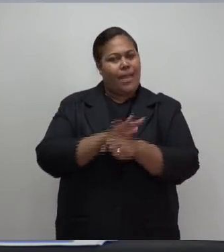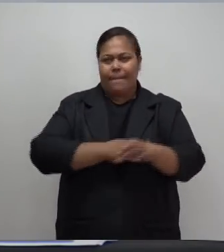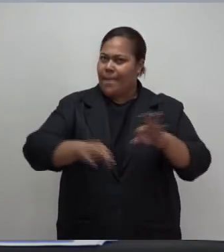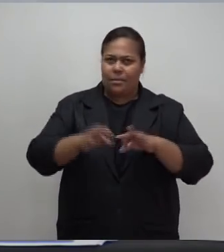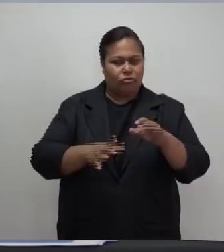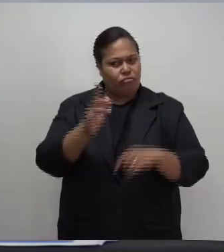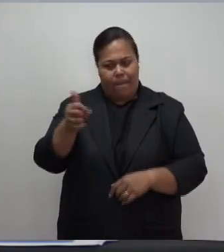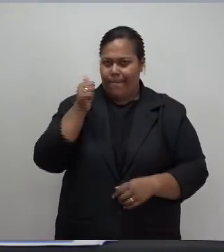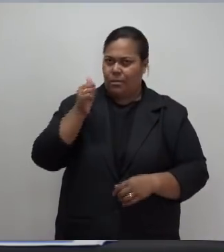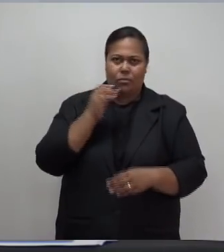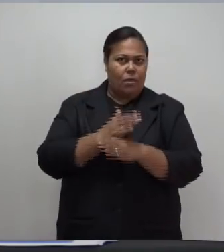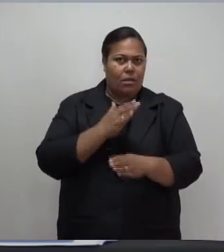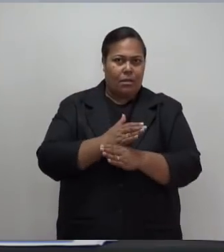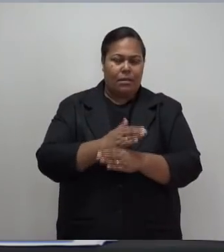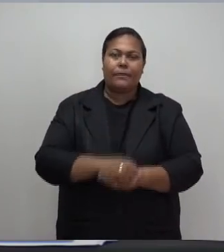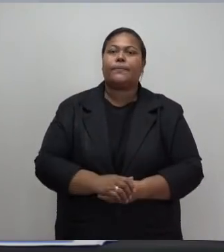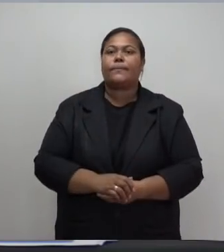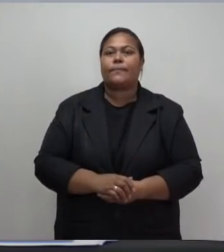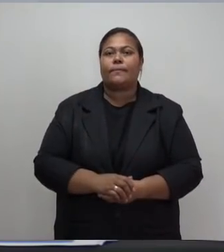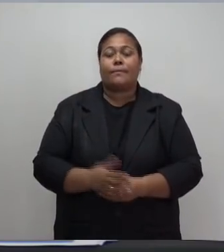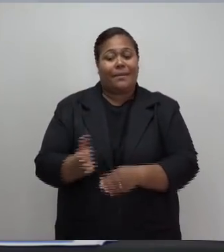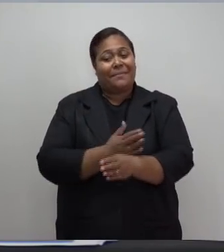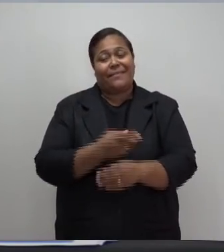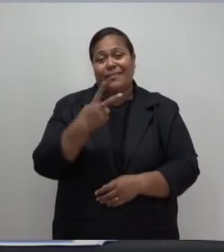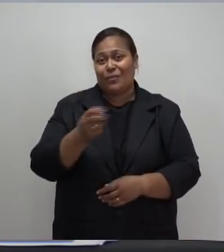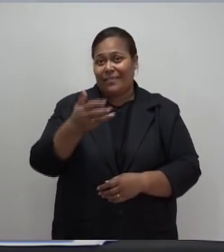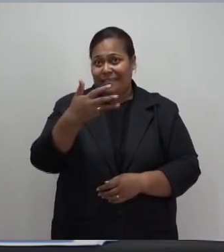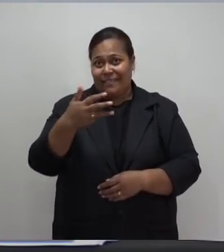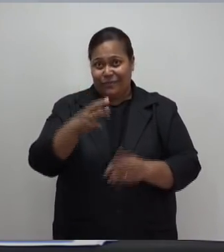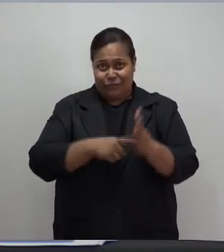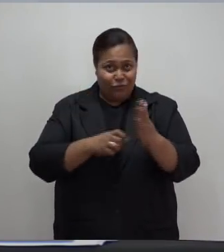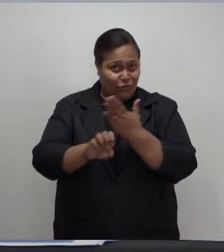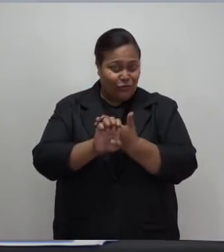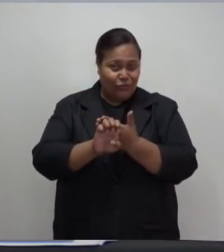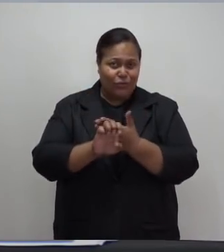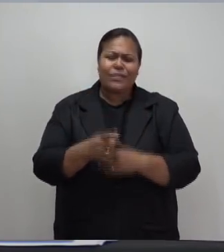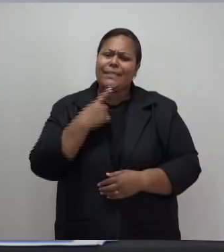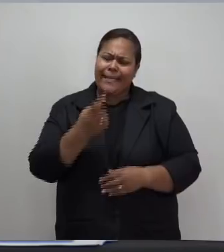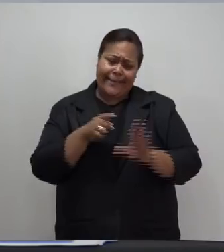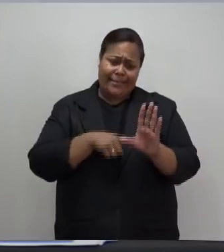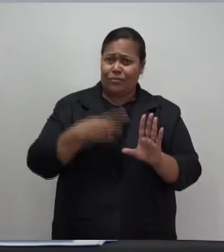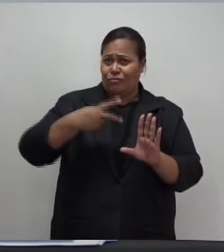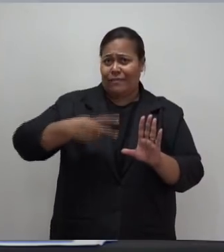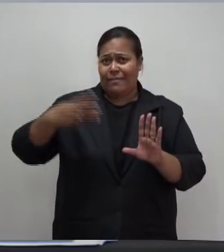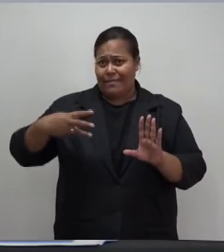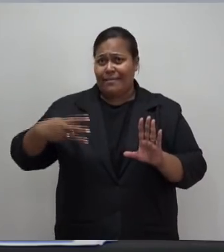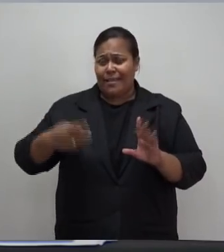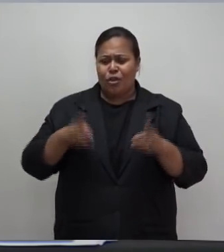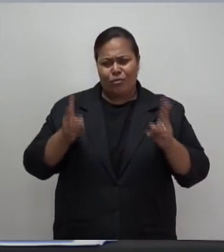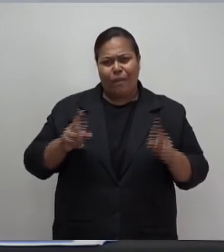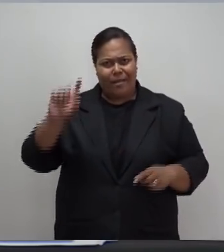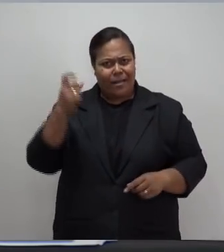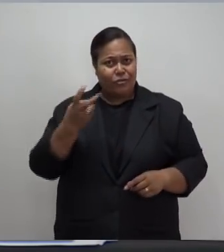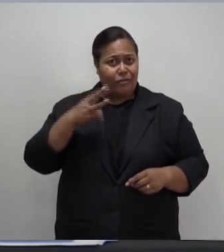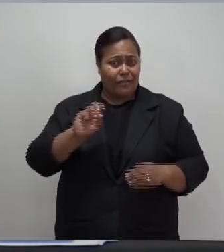their workstations before the 29th of June. As we've said, year 12 and 13 will return to normal classes on 30th